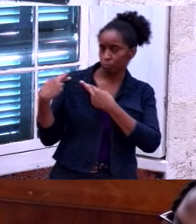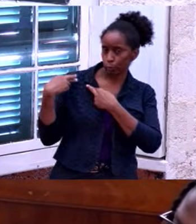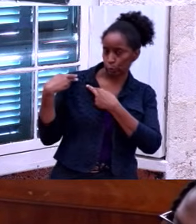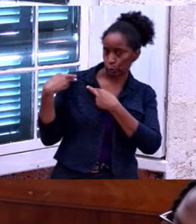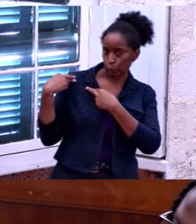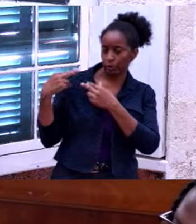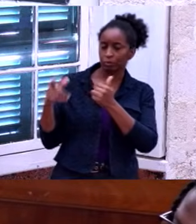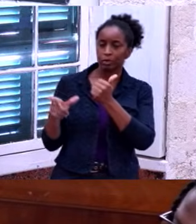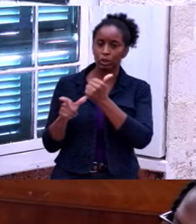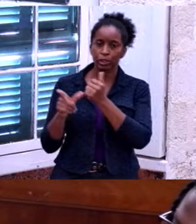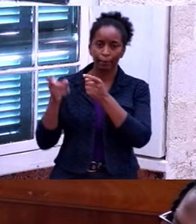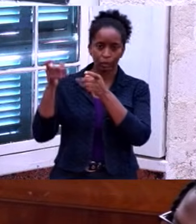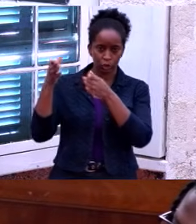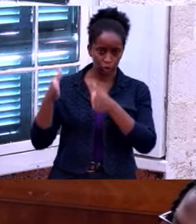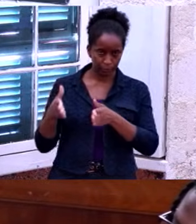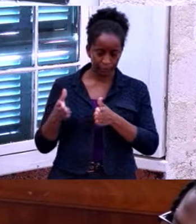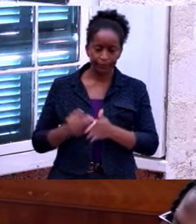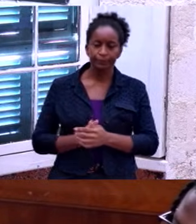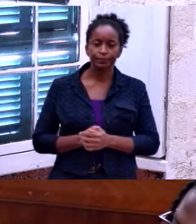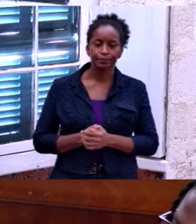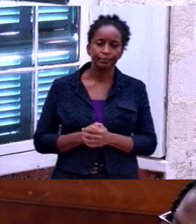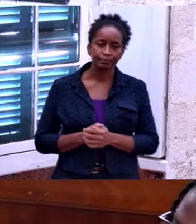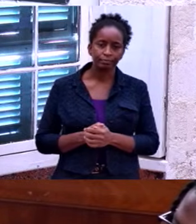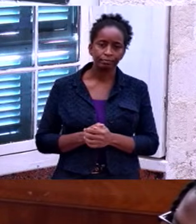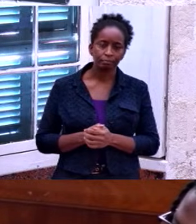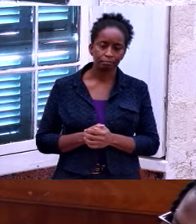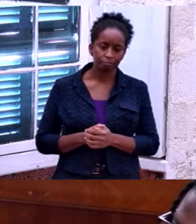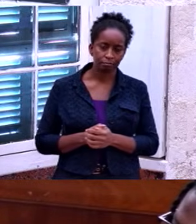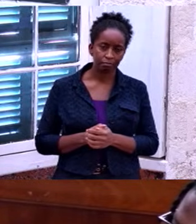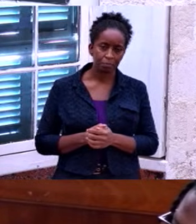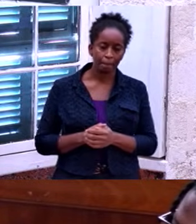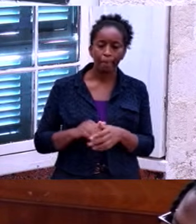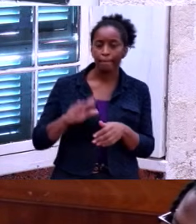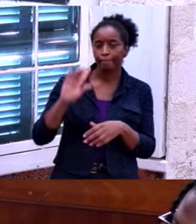that commission. The government has received the report